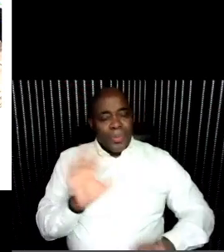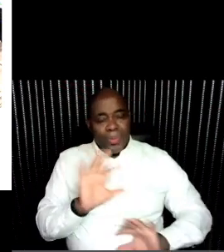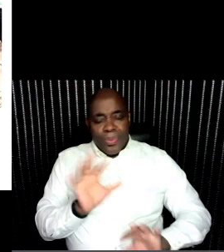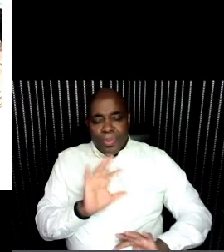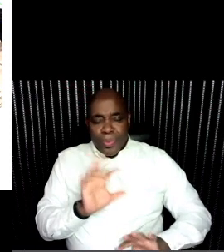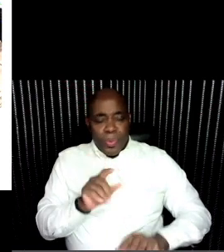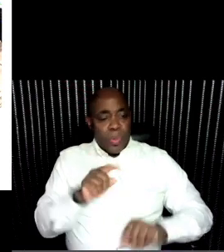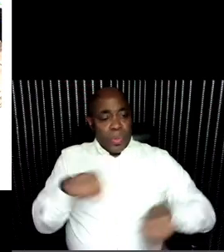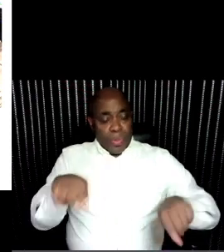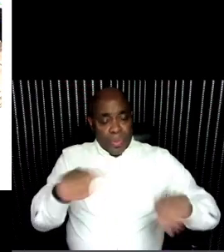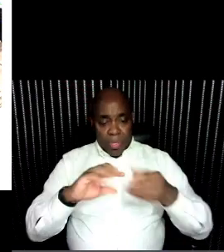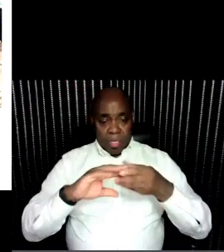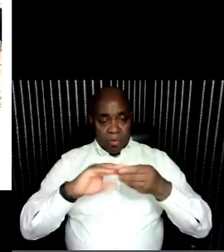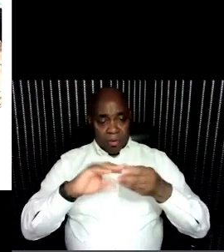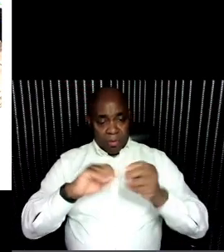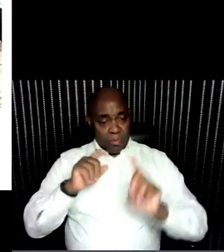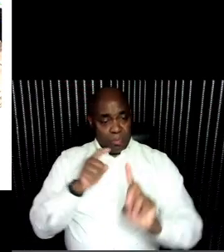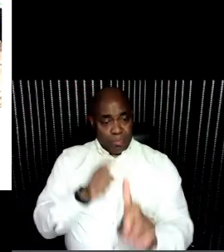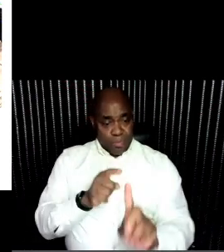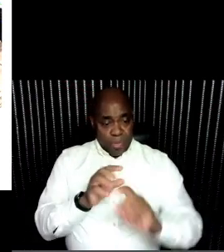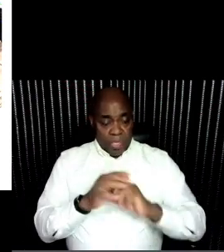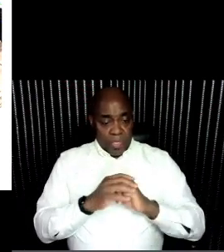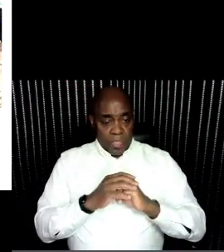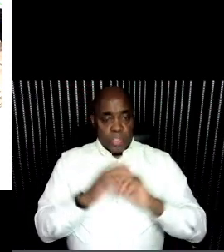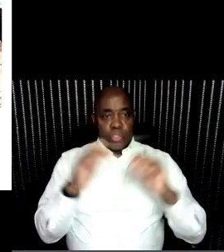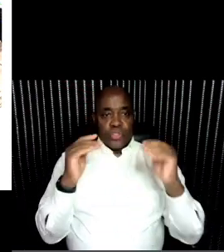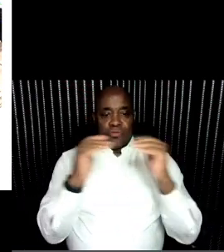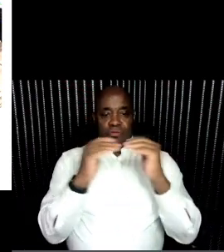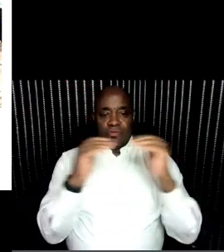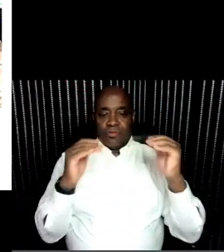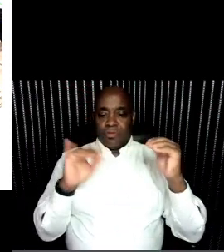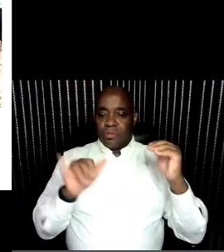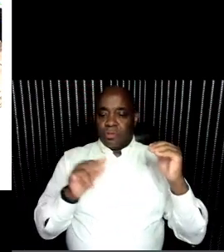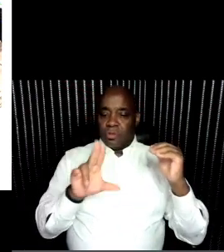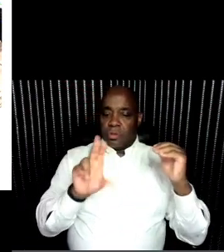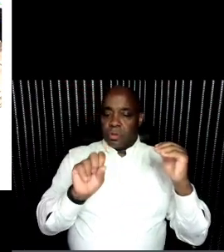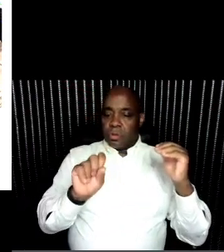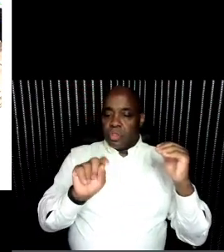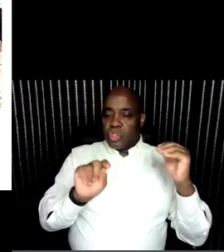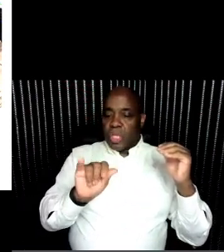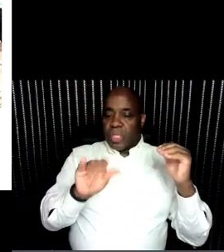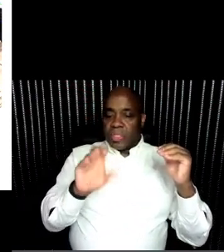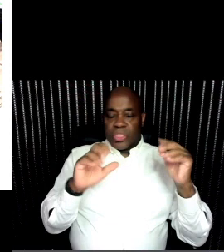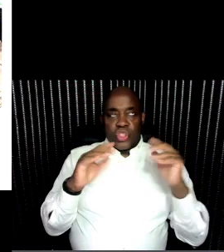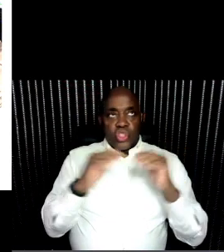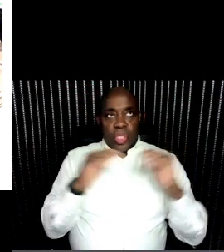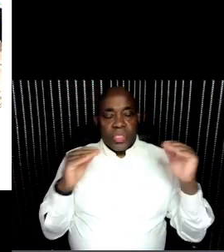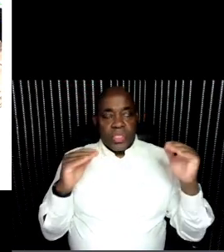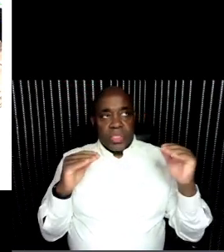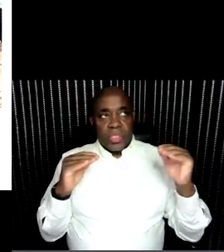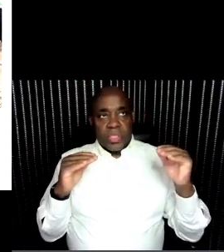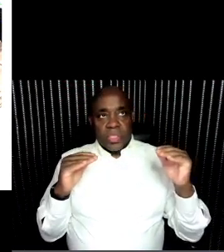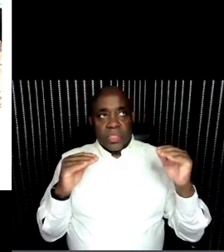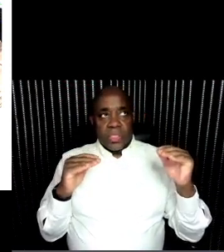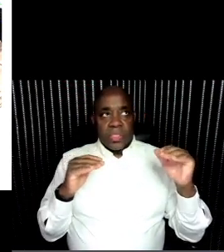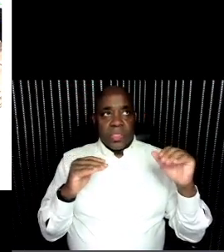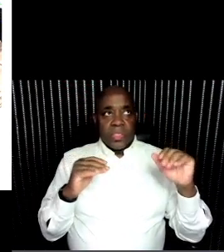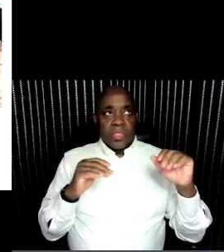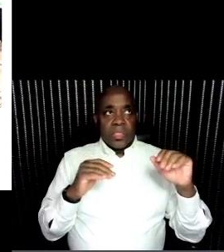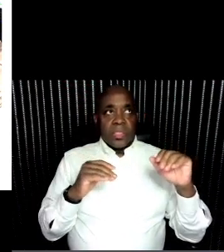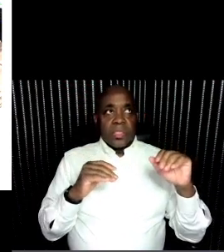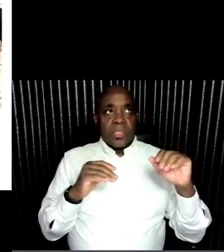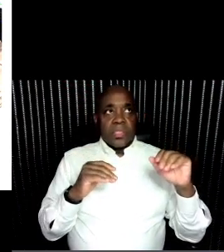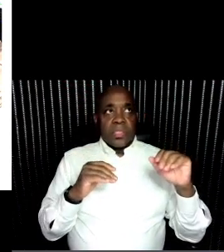talking about is justice. So it ain't legal per se. What they are talking about